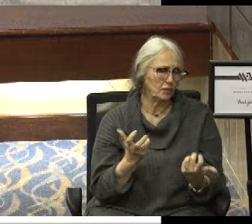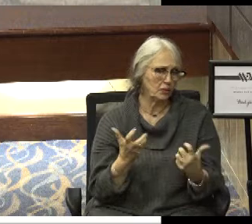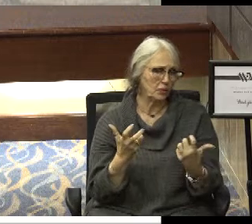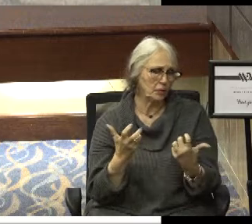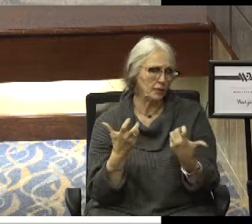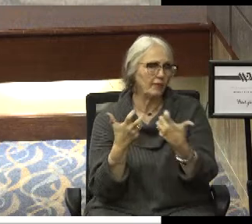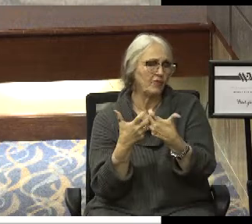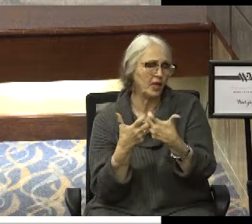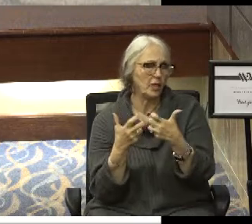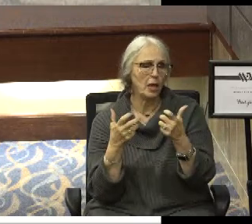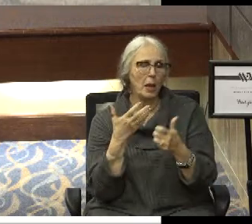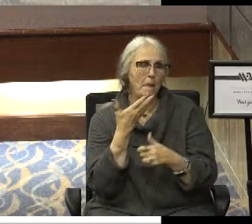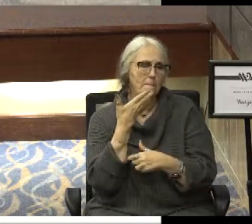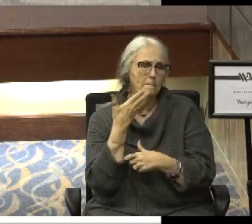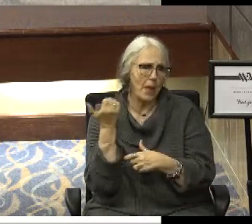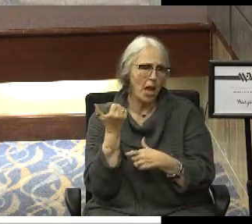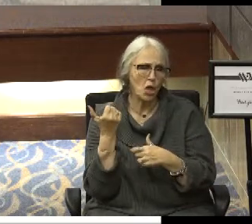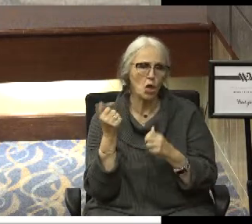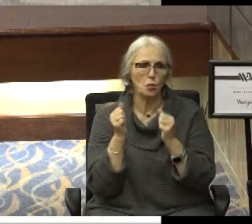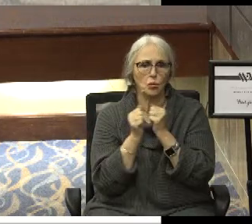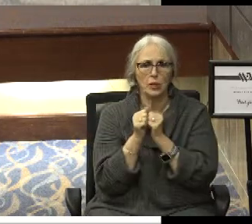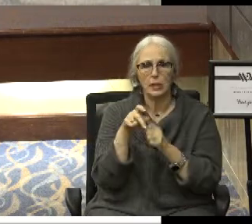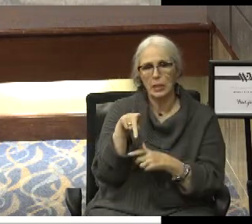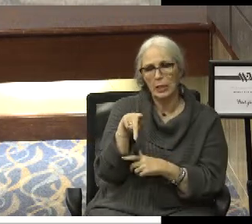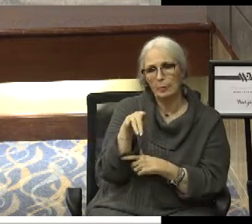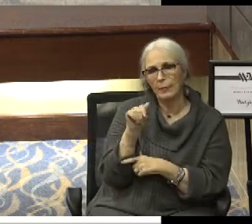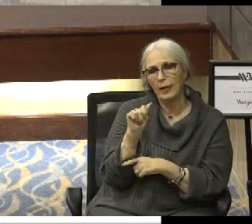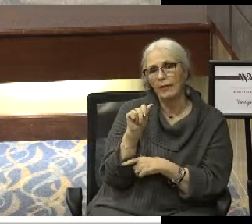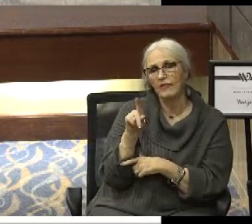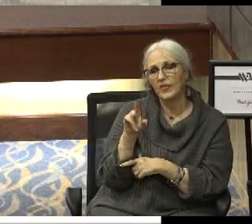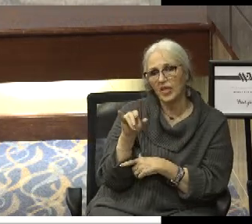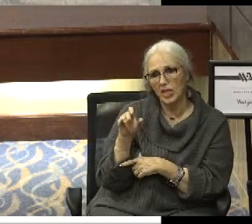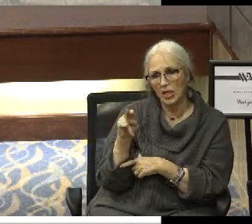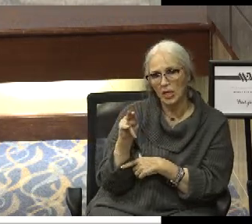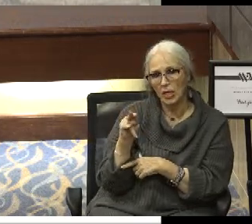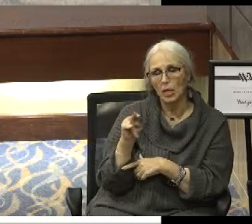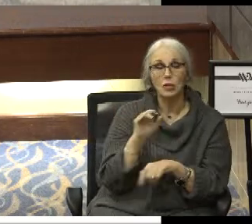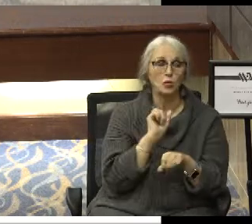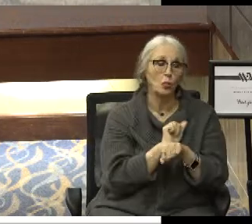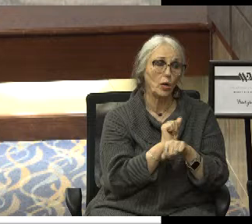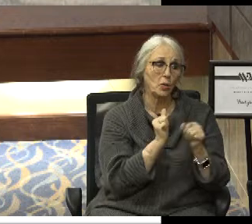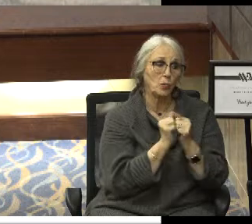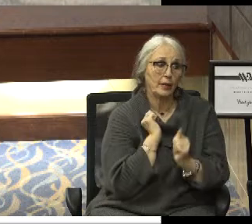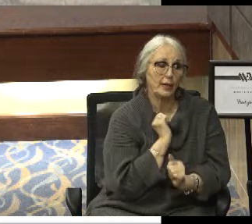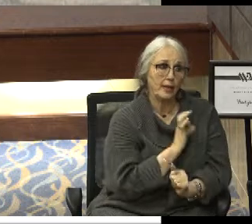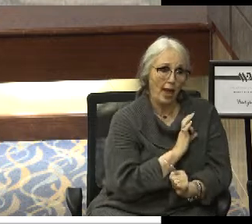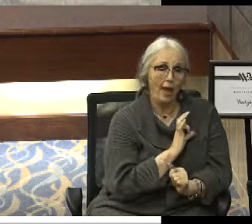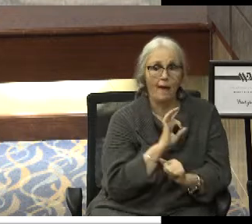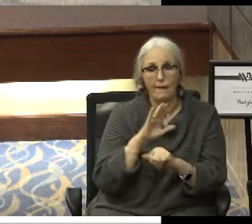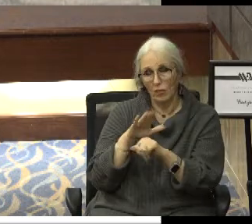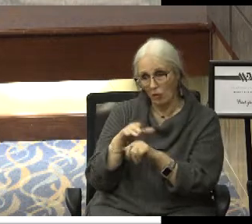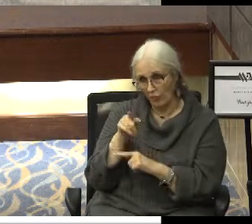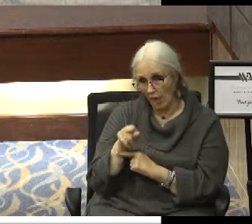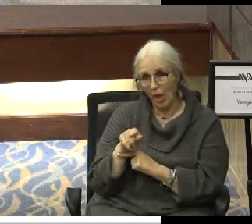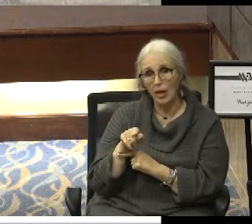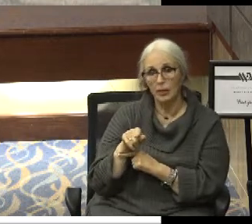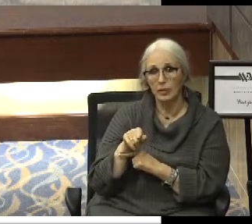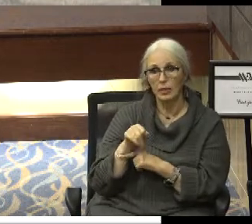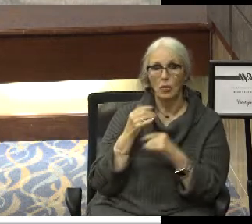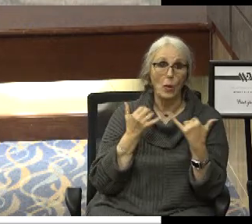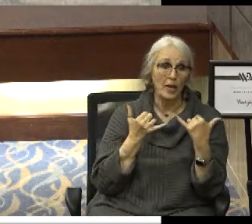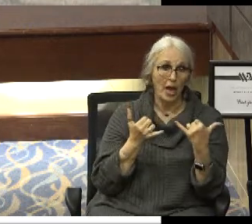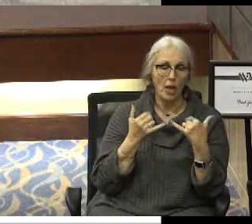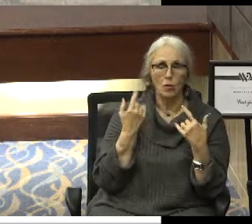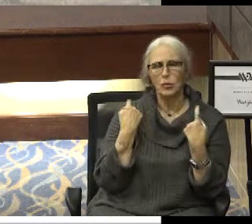the pavilion. So we are in process with staff in working on that, actually right now.